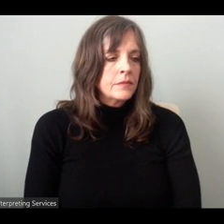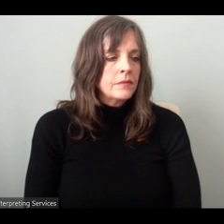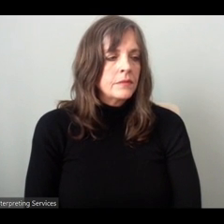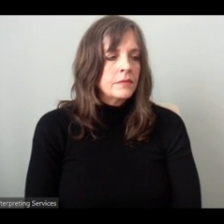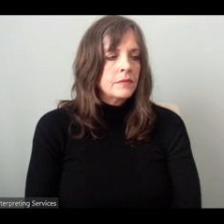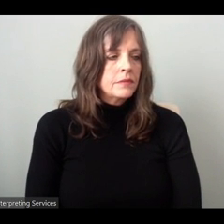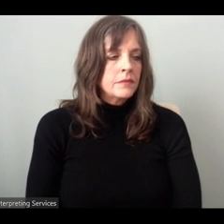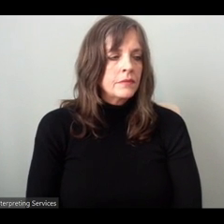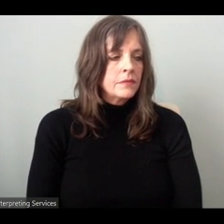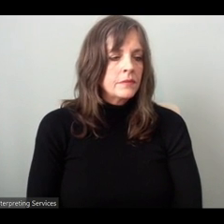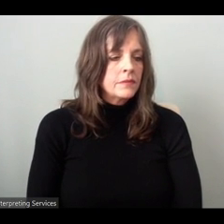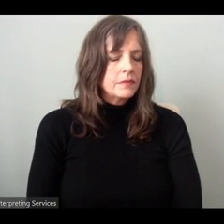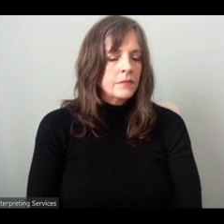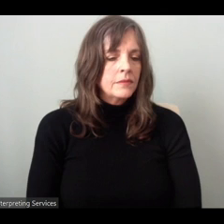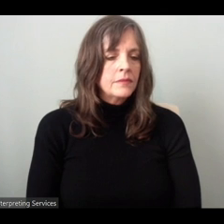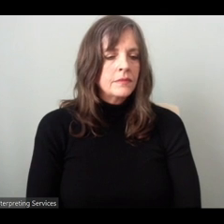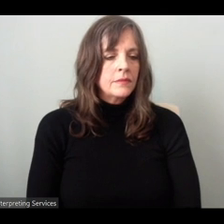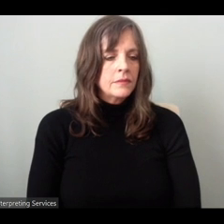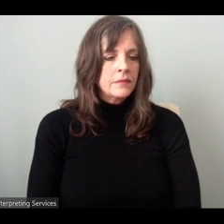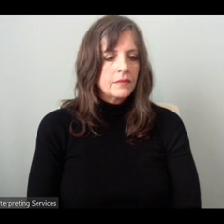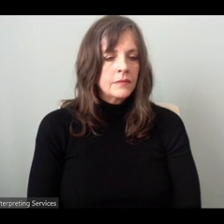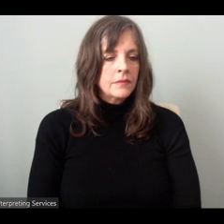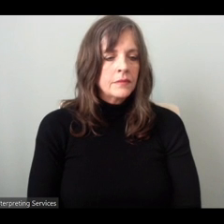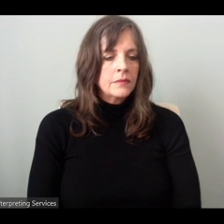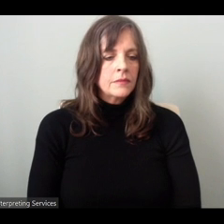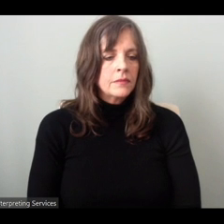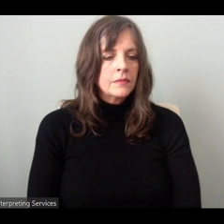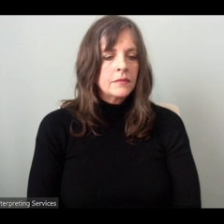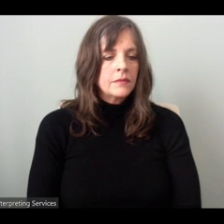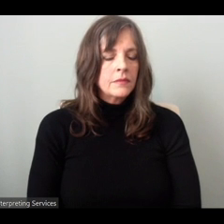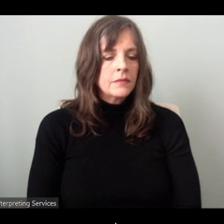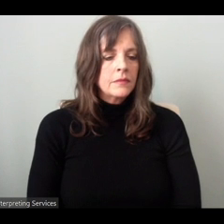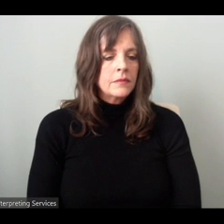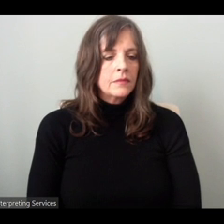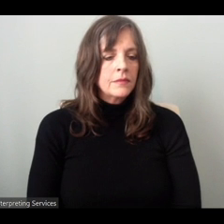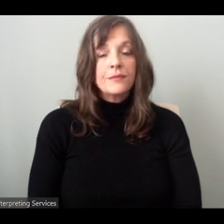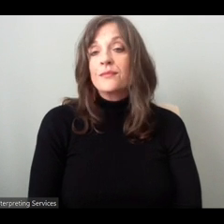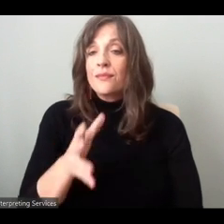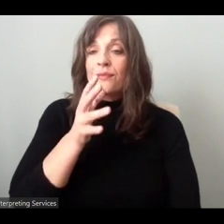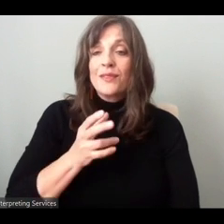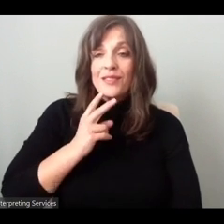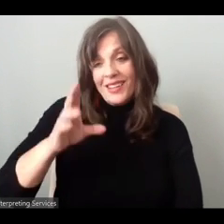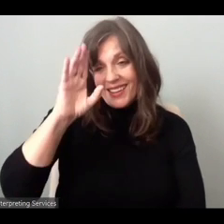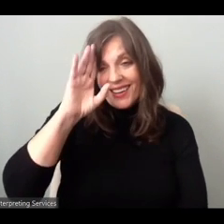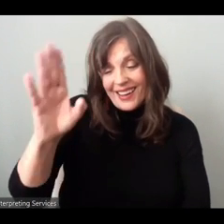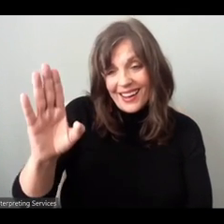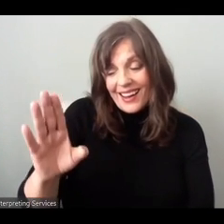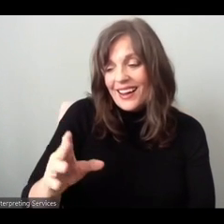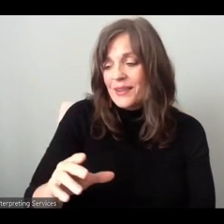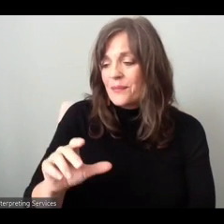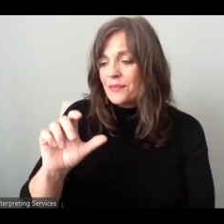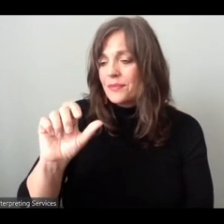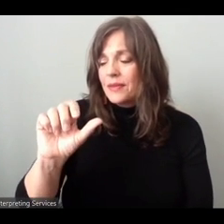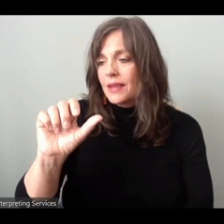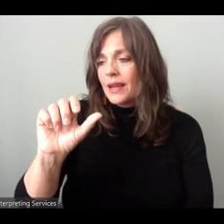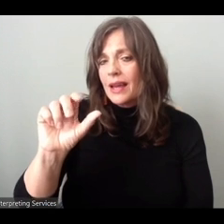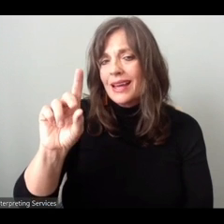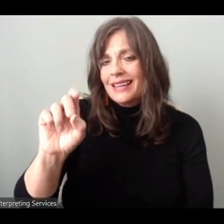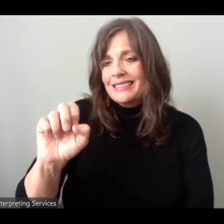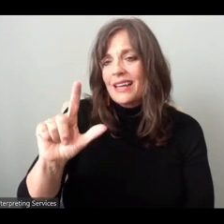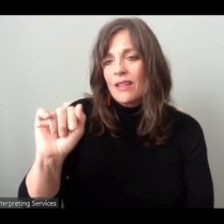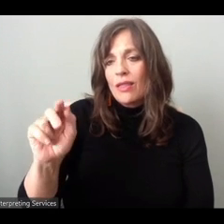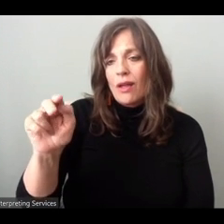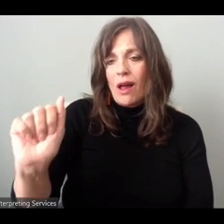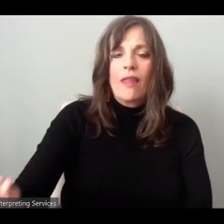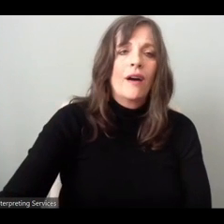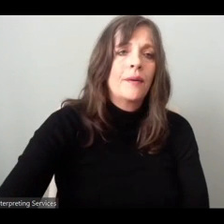Say that you know, a lot of this varies from foundation to foundation because of their boards, but you know, we our